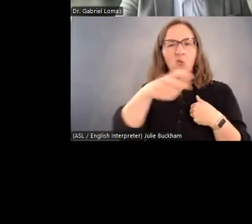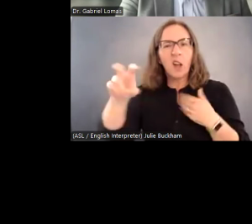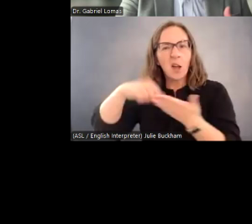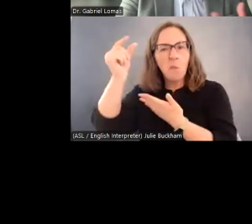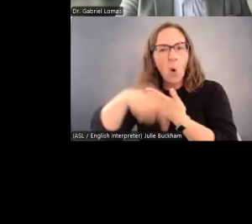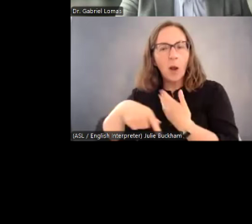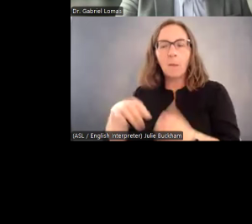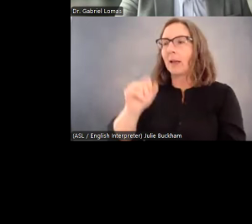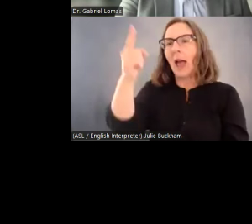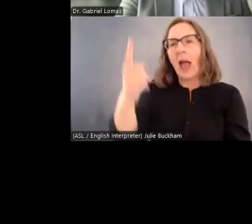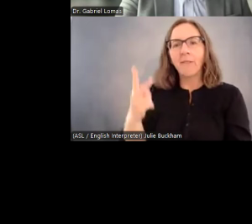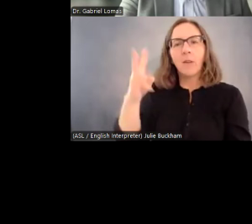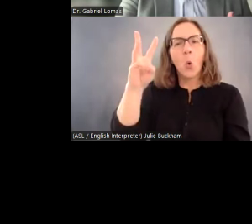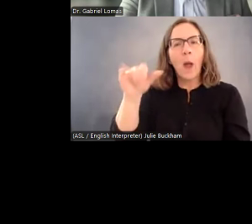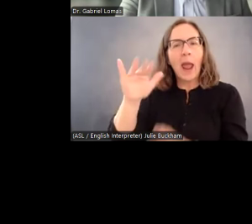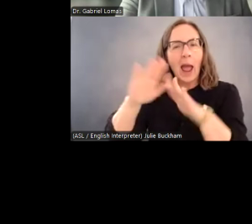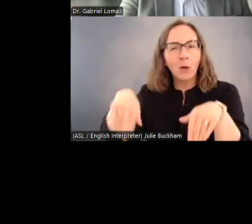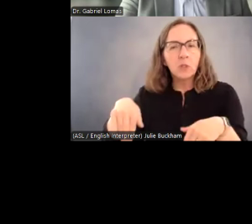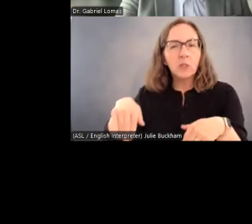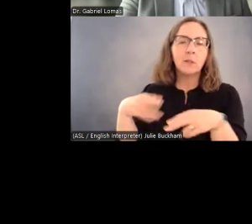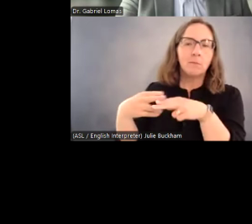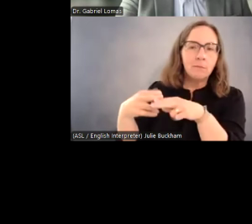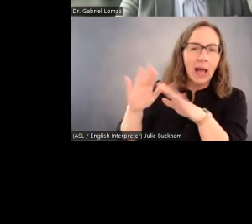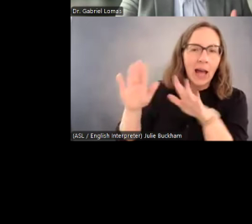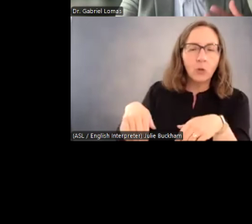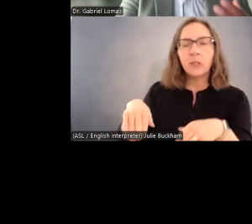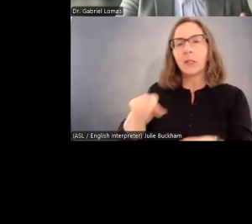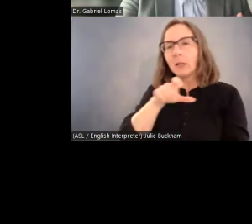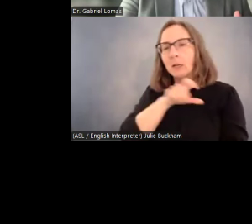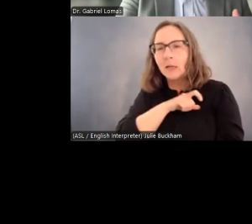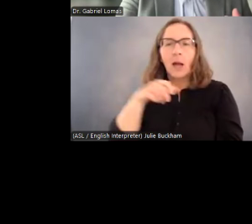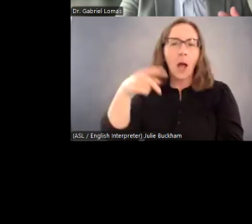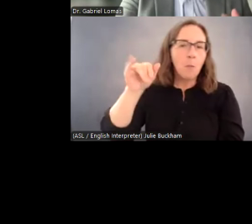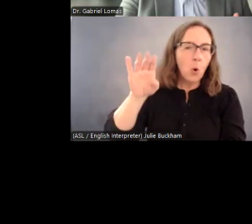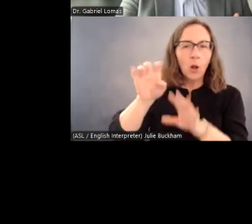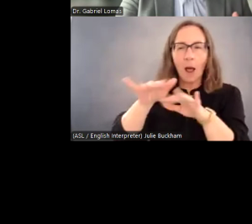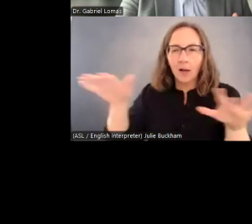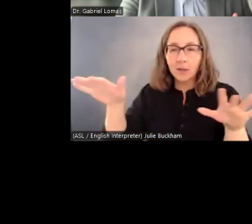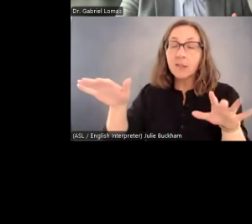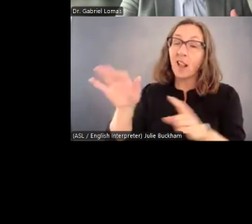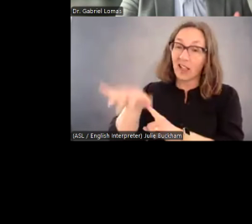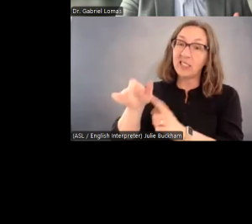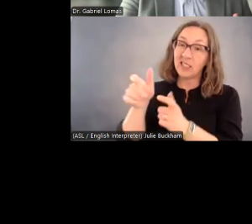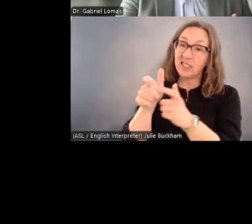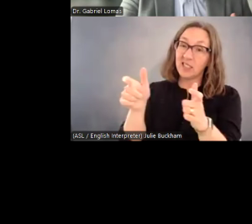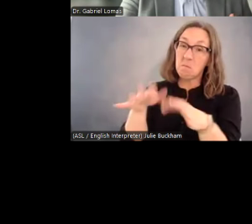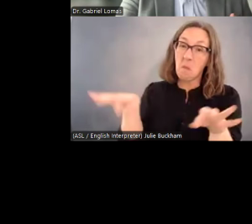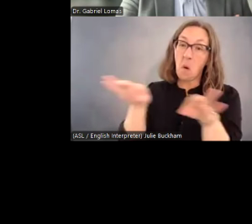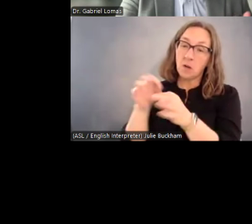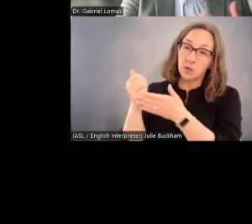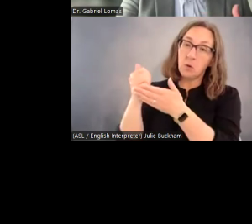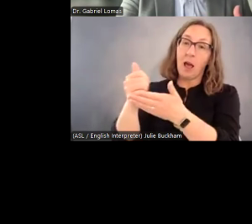halfway houses, parole officers, treatment providers, and so on. I mean, that is a big piece of, like, prevention